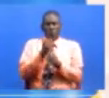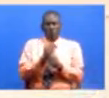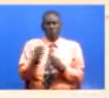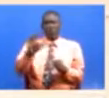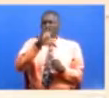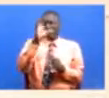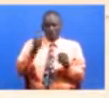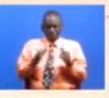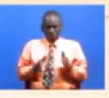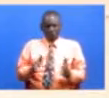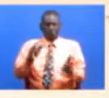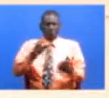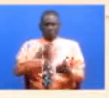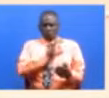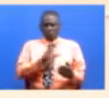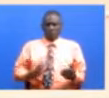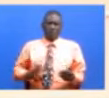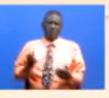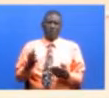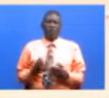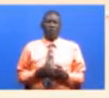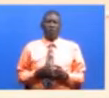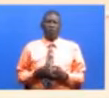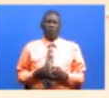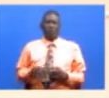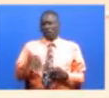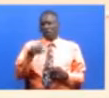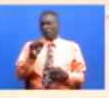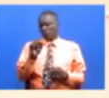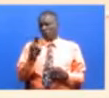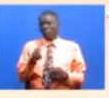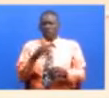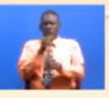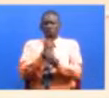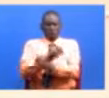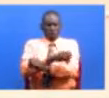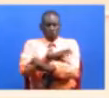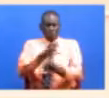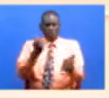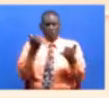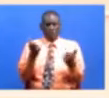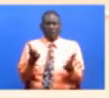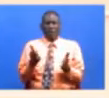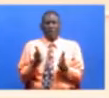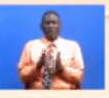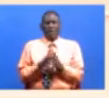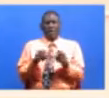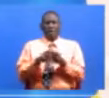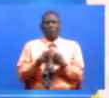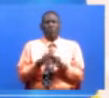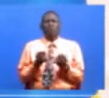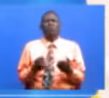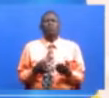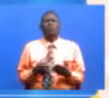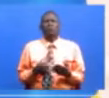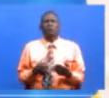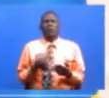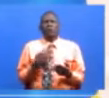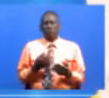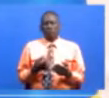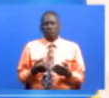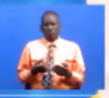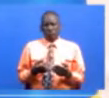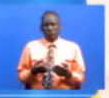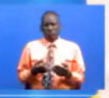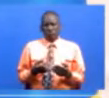continent. He did a good job of that. Has full grasp of it,